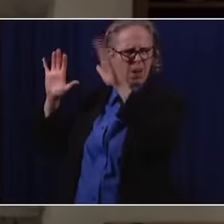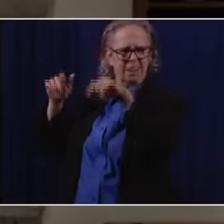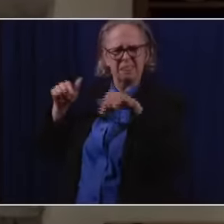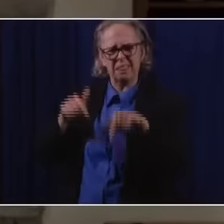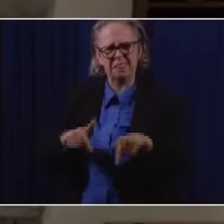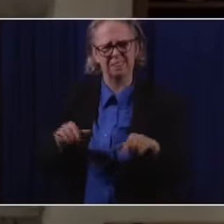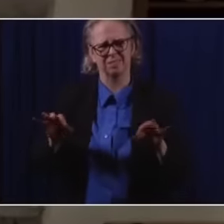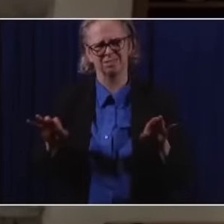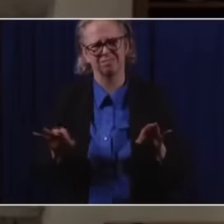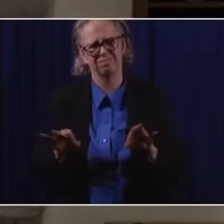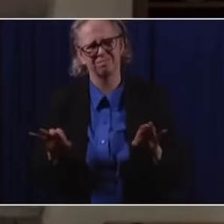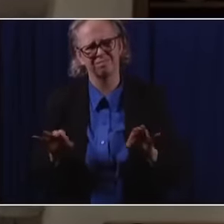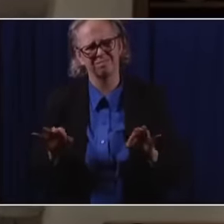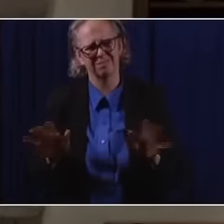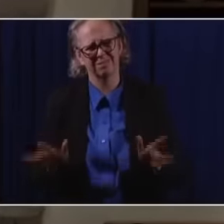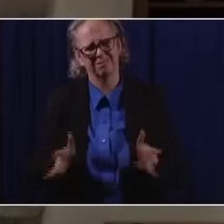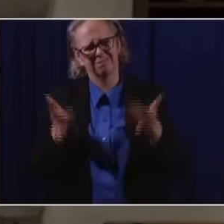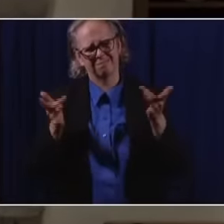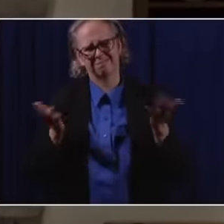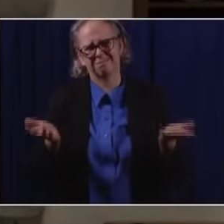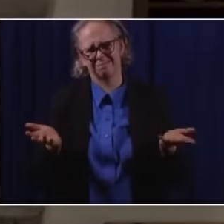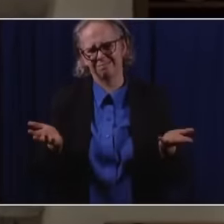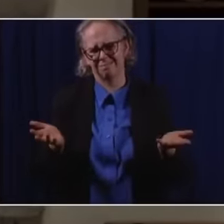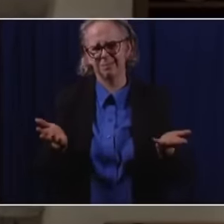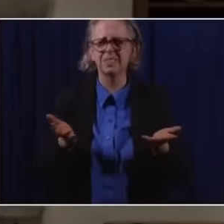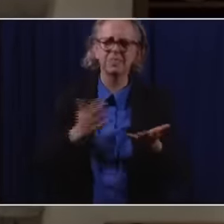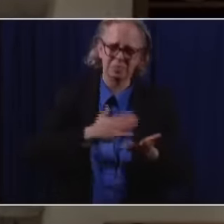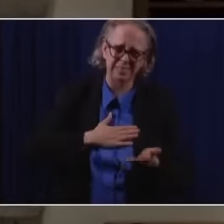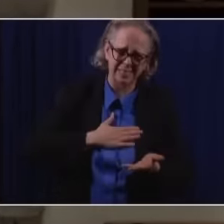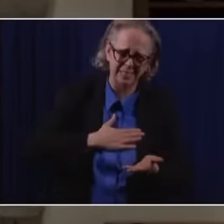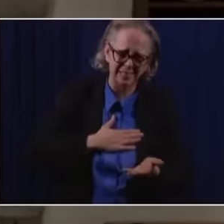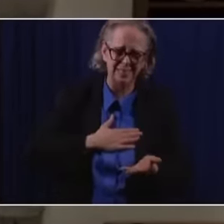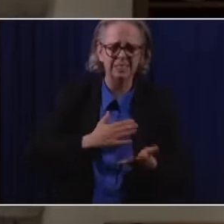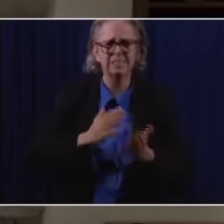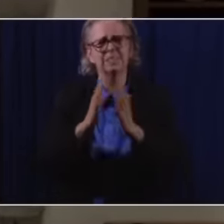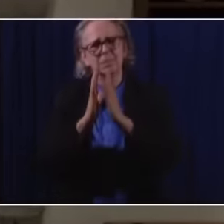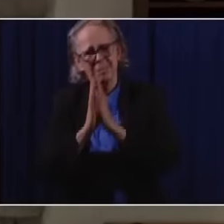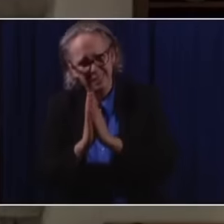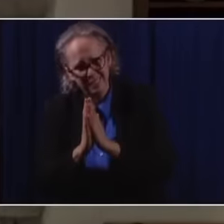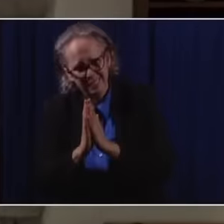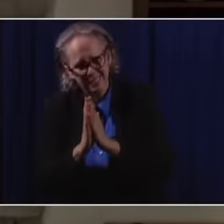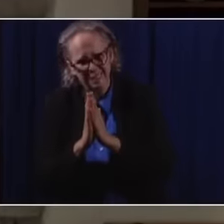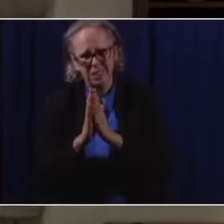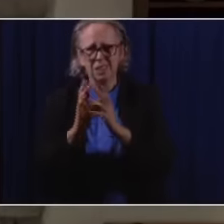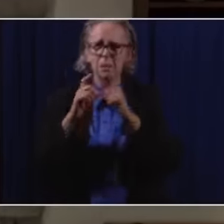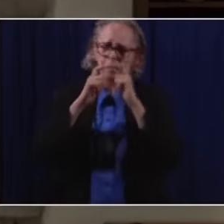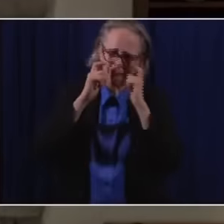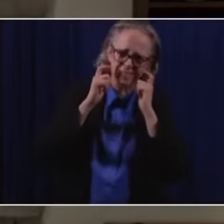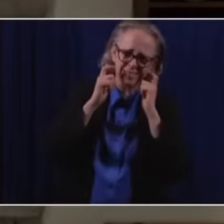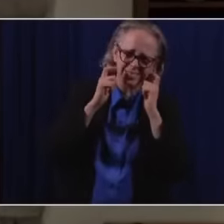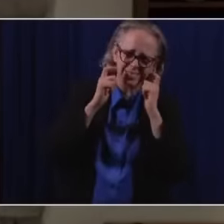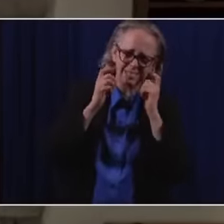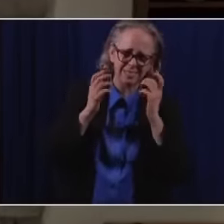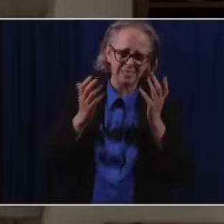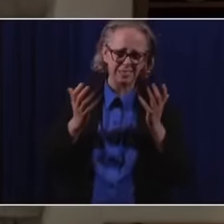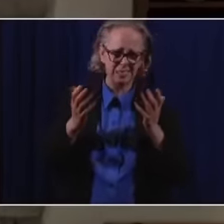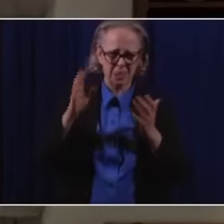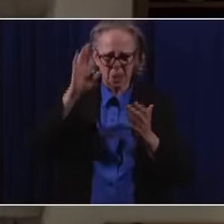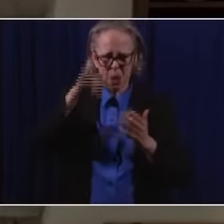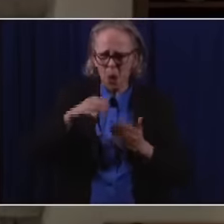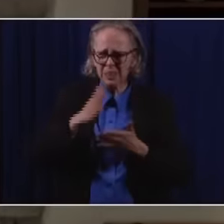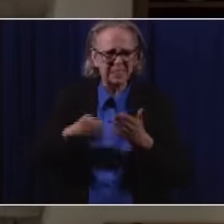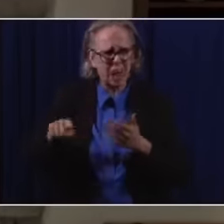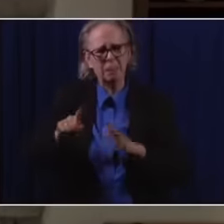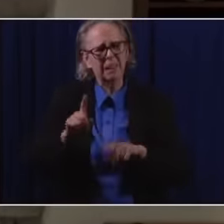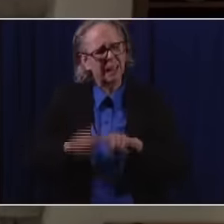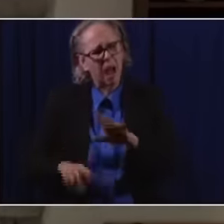mask, and we're just asking people to wear it. There may be some people who can't wear one. That's fine.